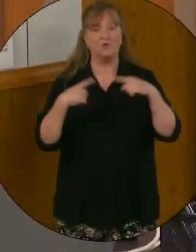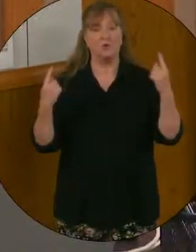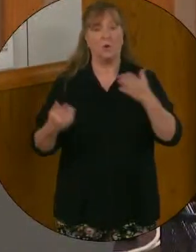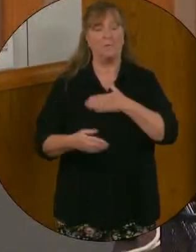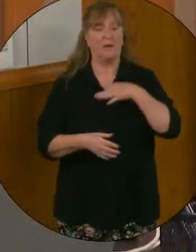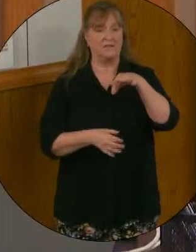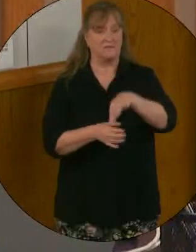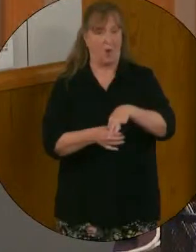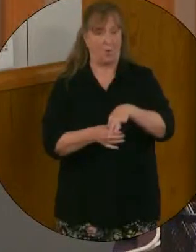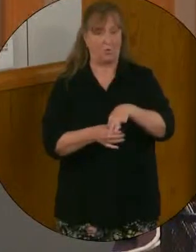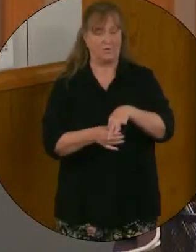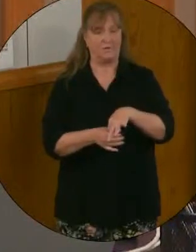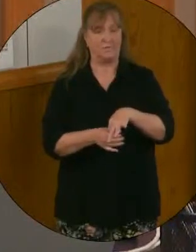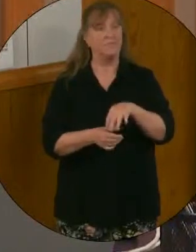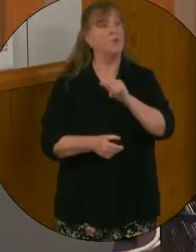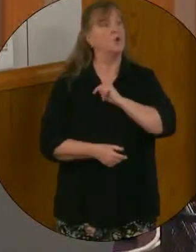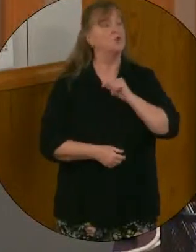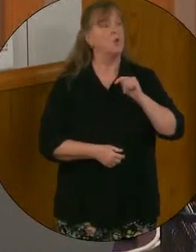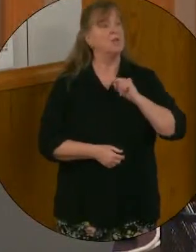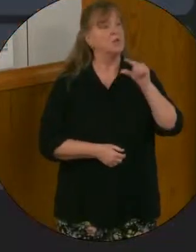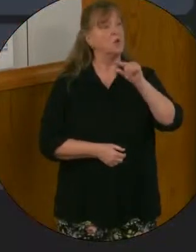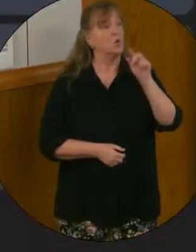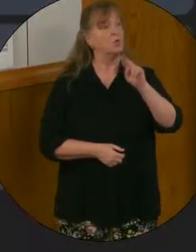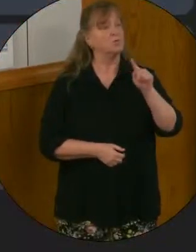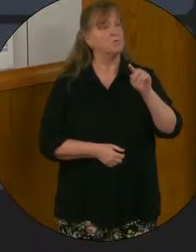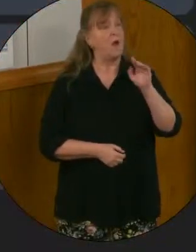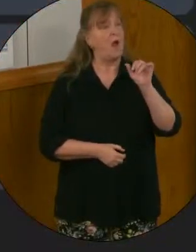vote. Trustee Guzman.